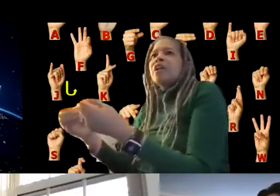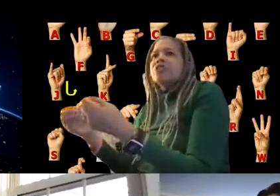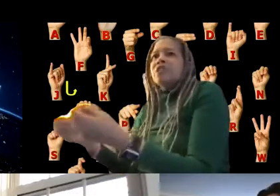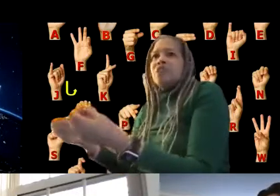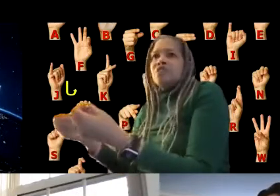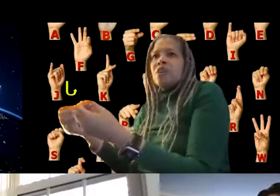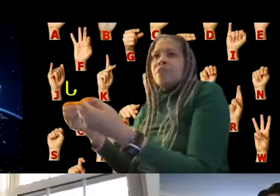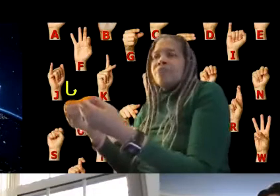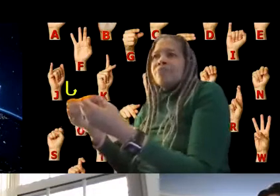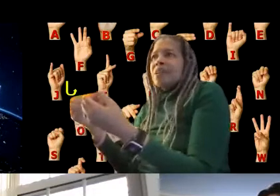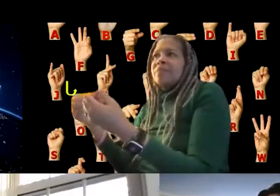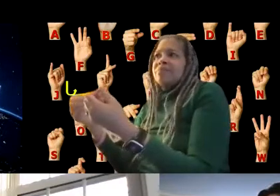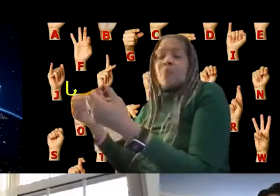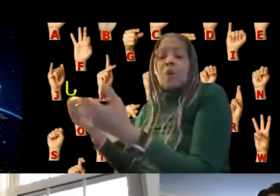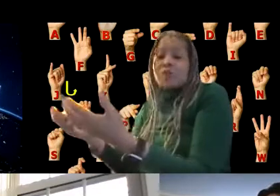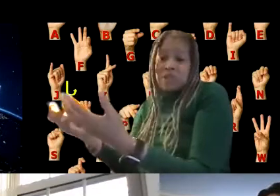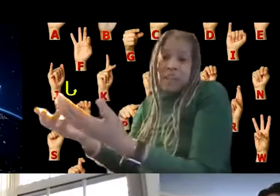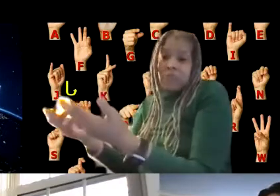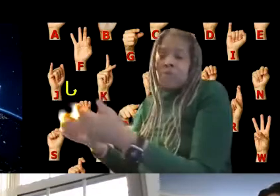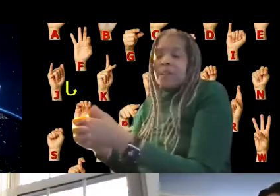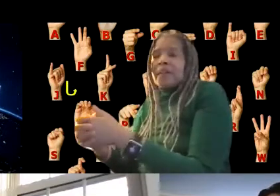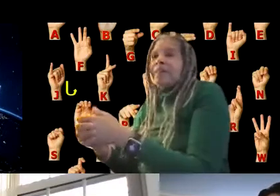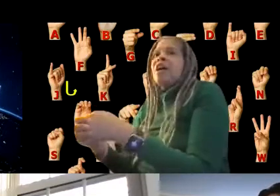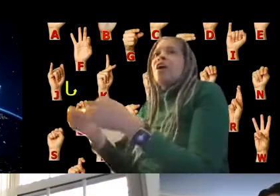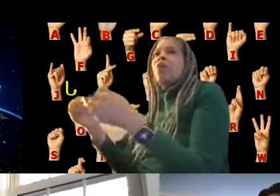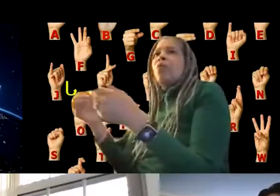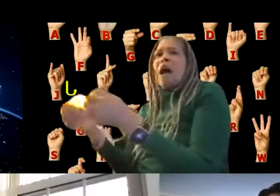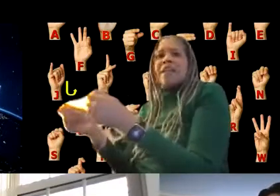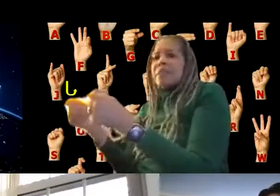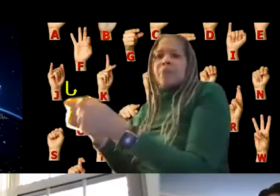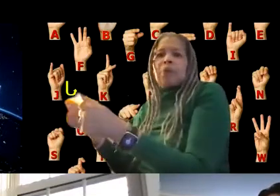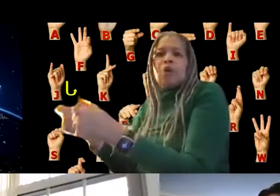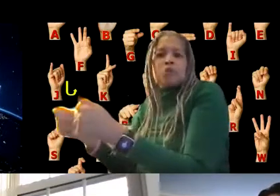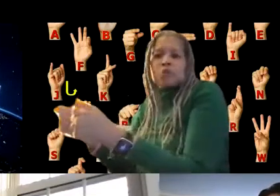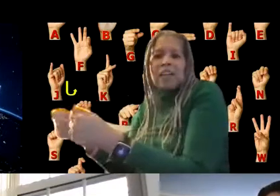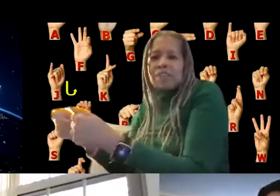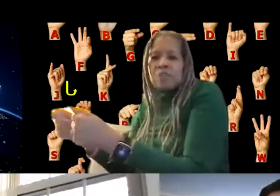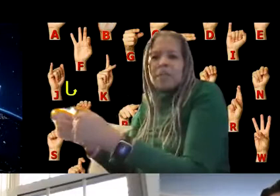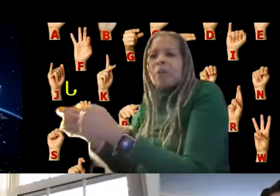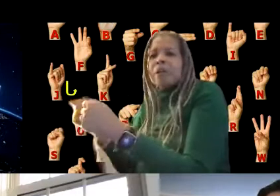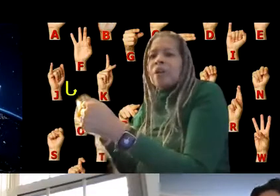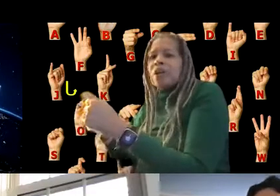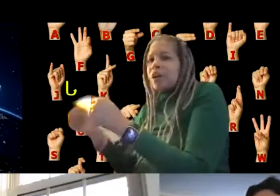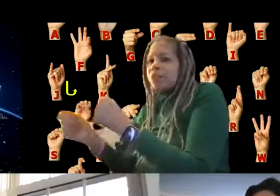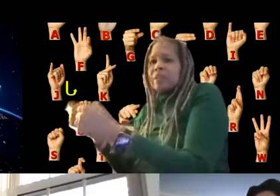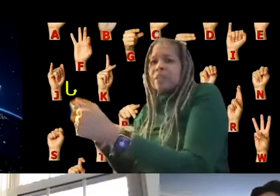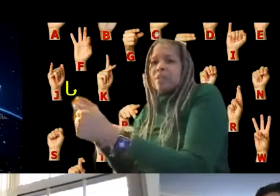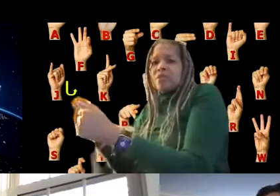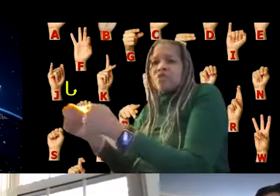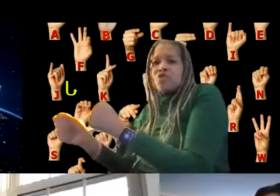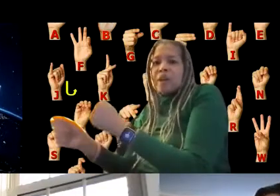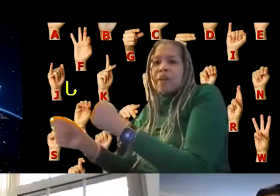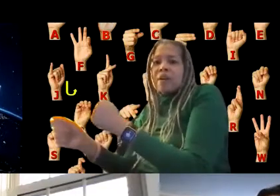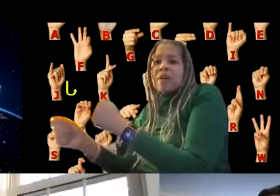are such amorphous, as you said, Andy, why is it that we hold so tight to it and we are unwilling